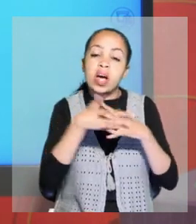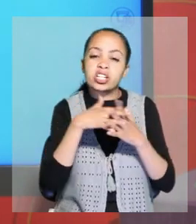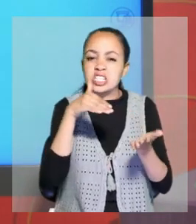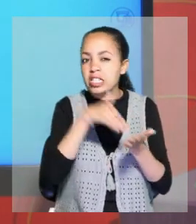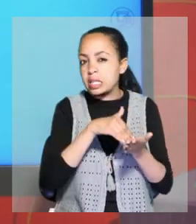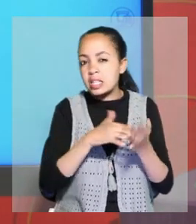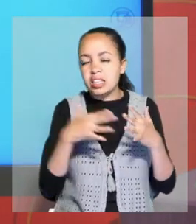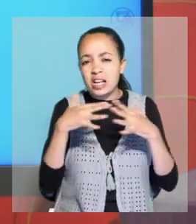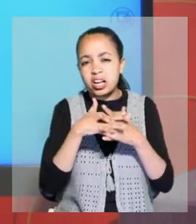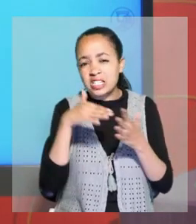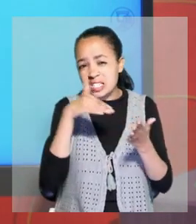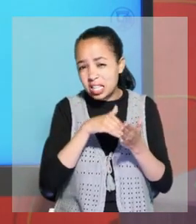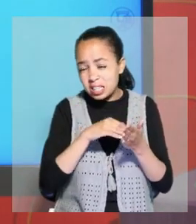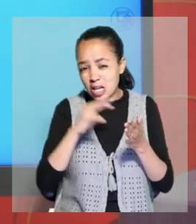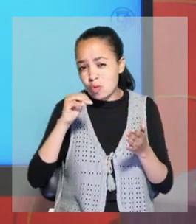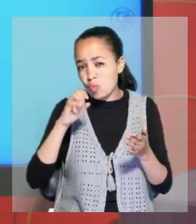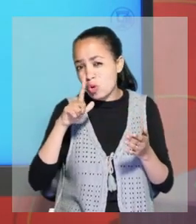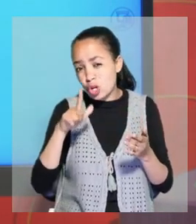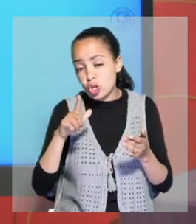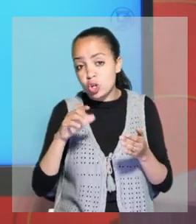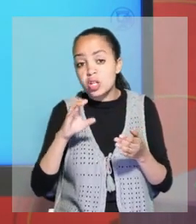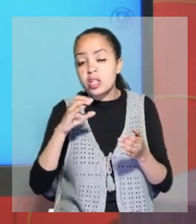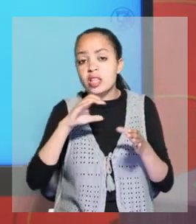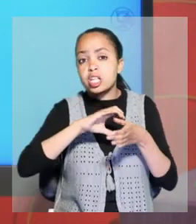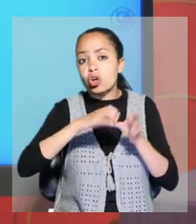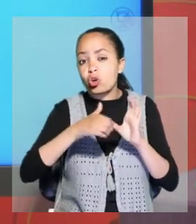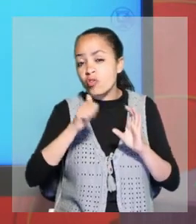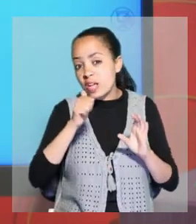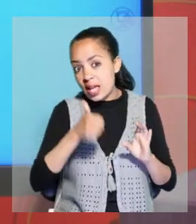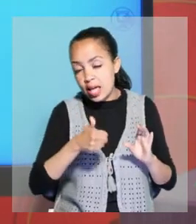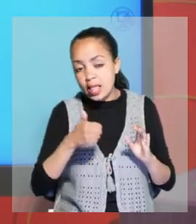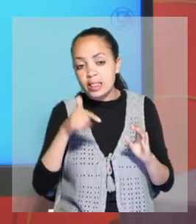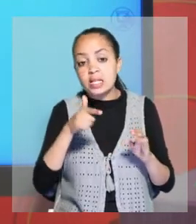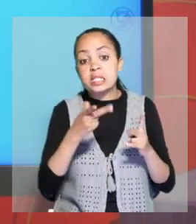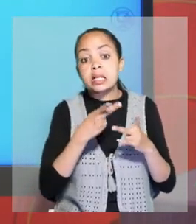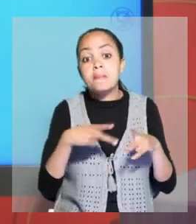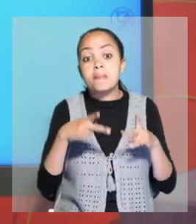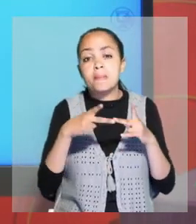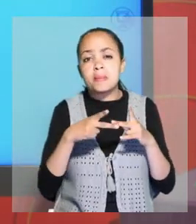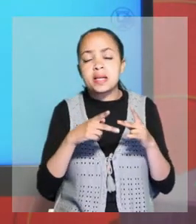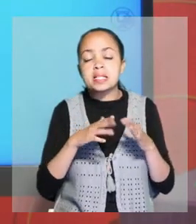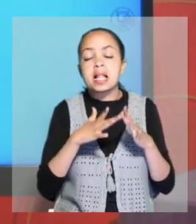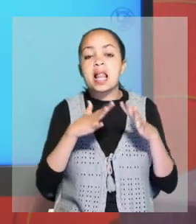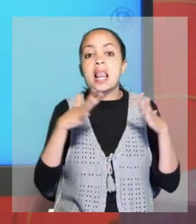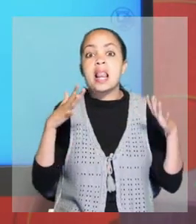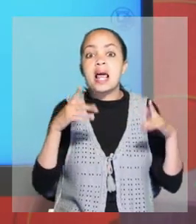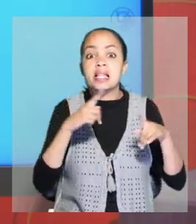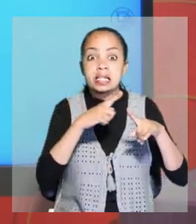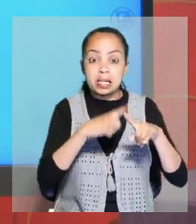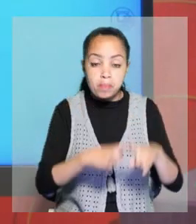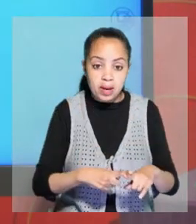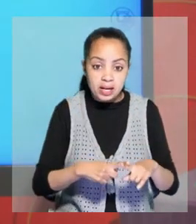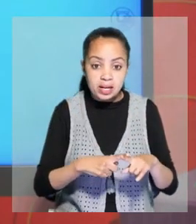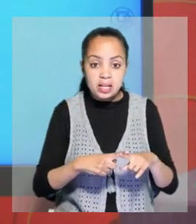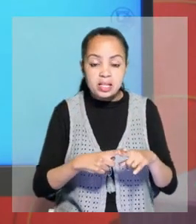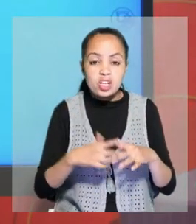here, reaction center molecule or chlorophyll A, there is the place where light dependent reactions